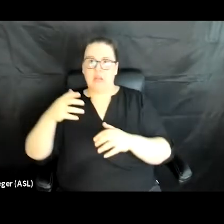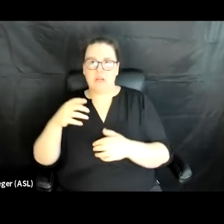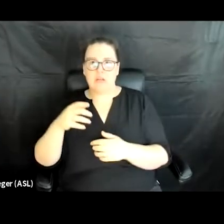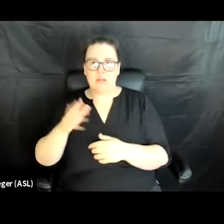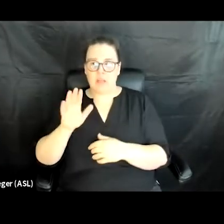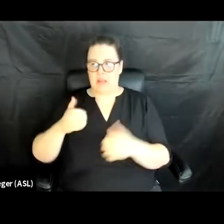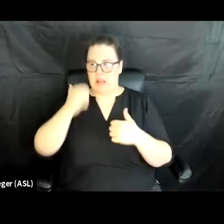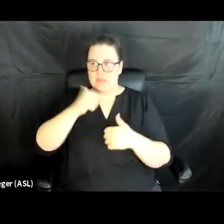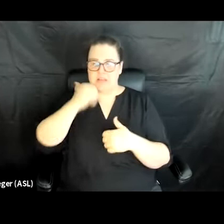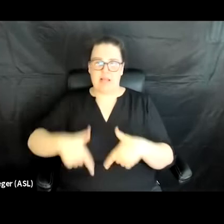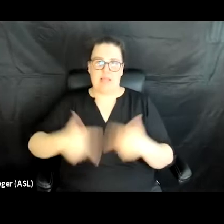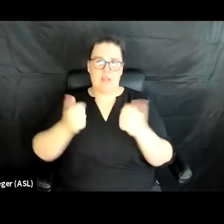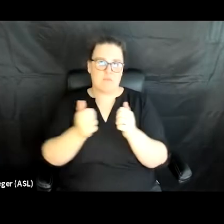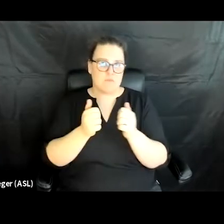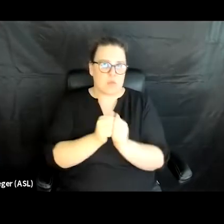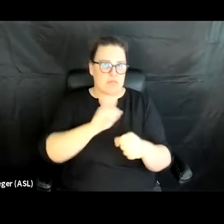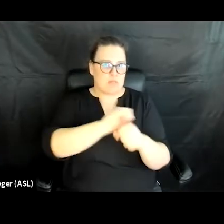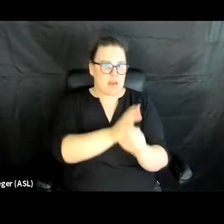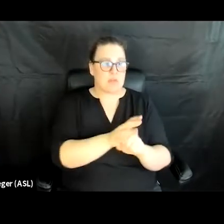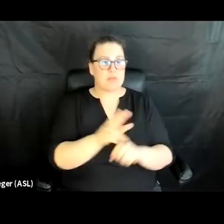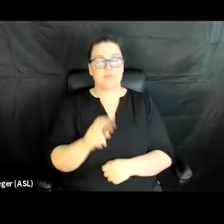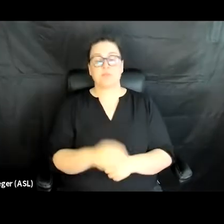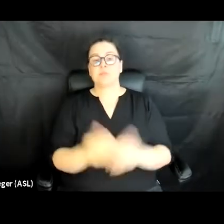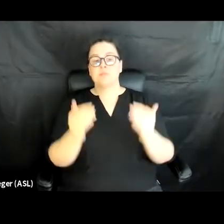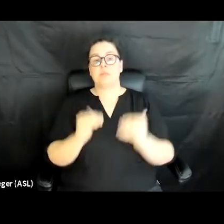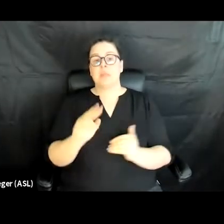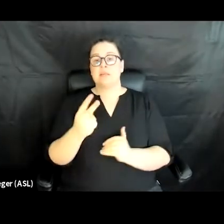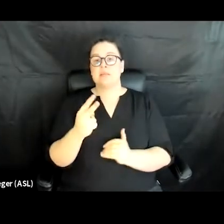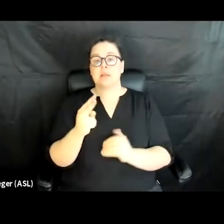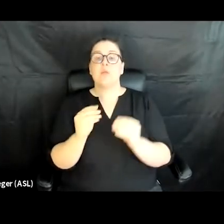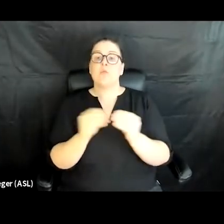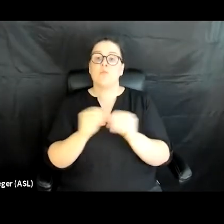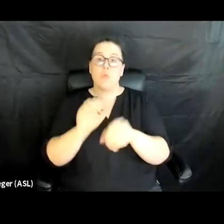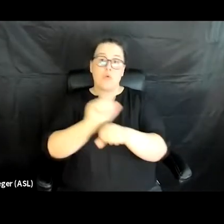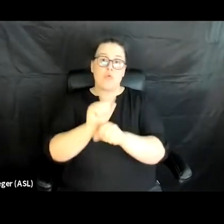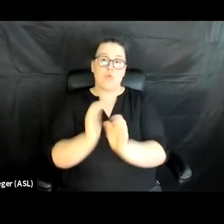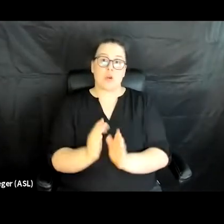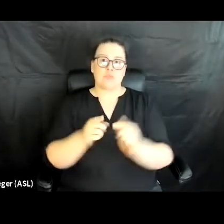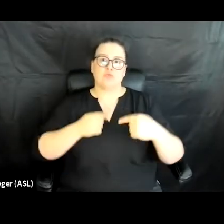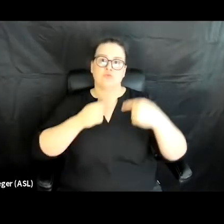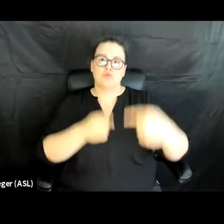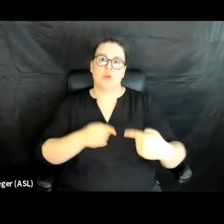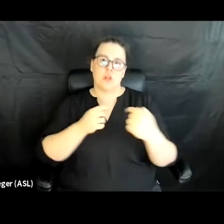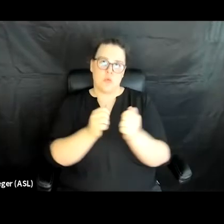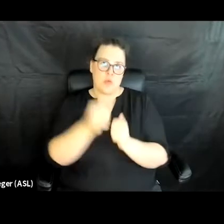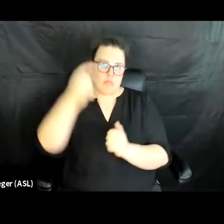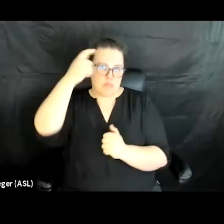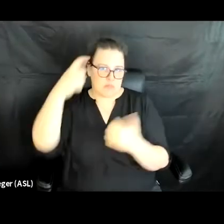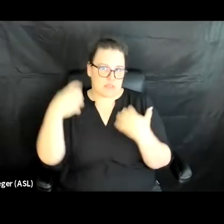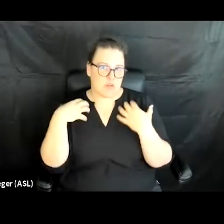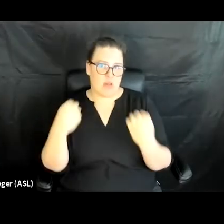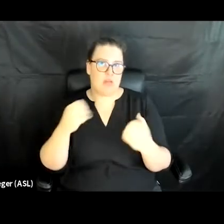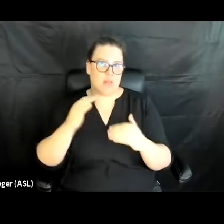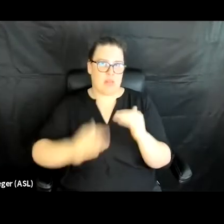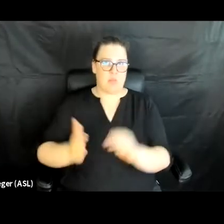first implication. The second is that more workers are struggling with mental health conditions than prior to the pandemic. So in